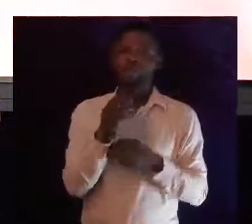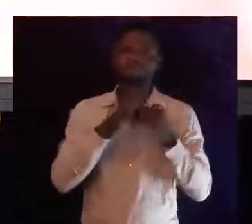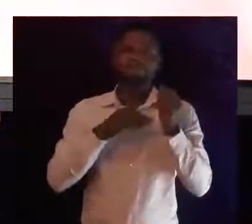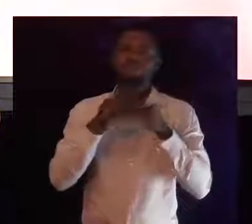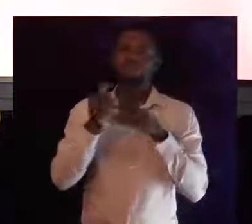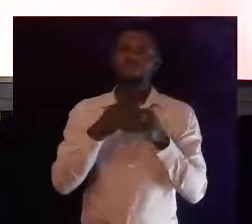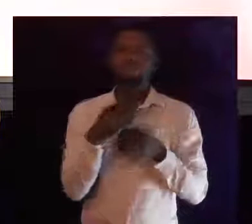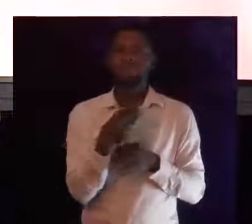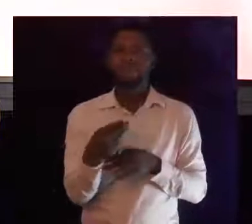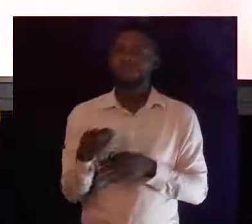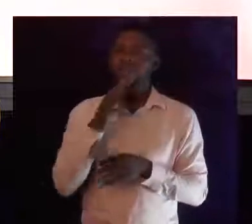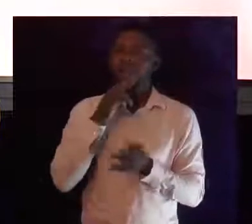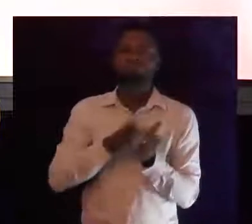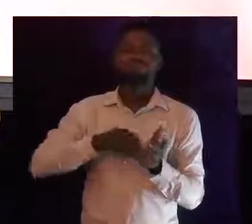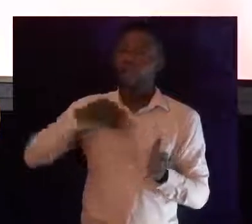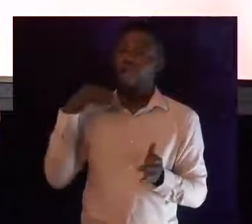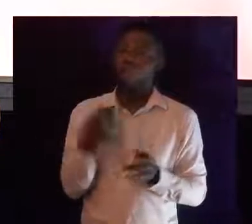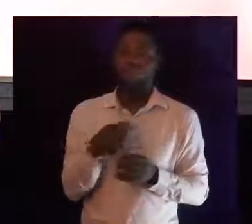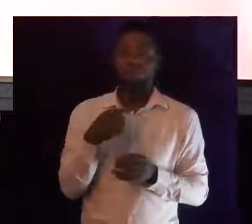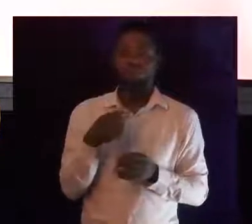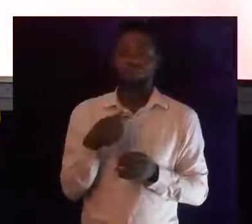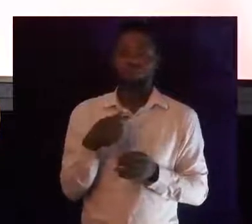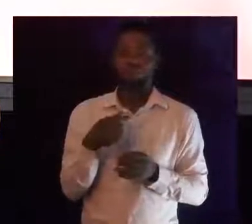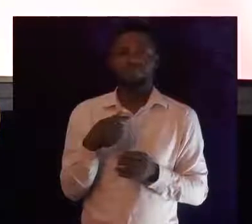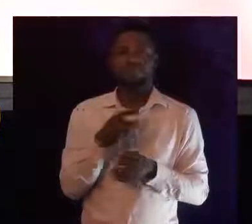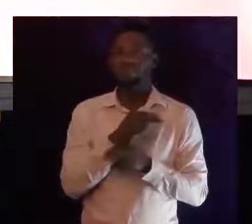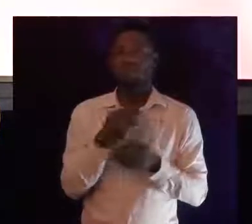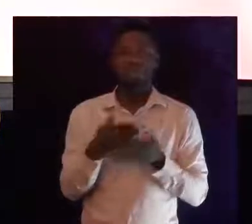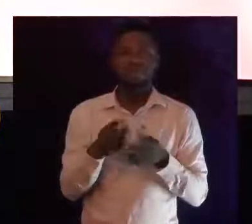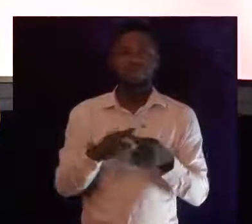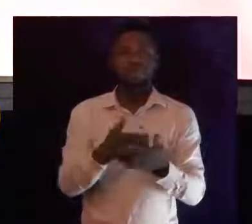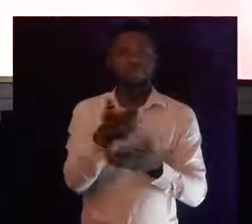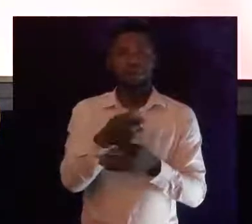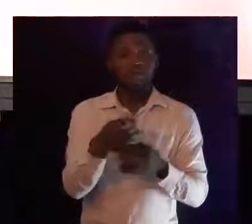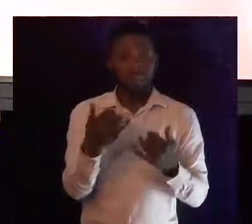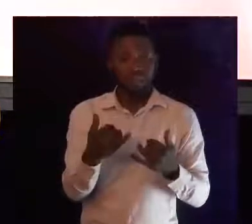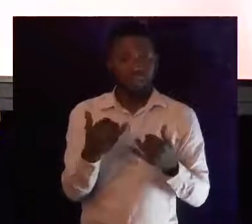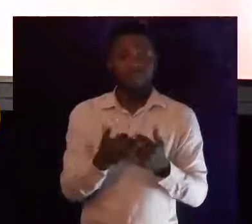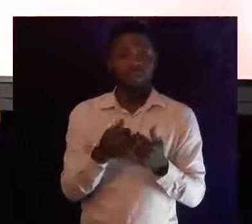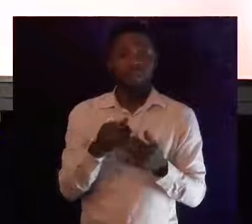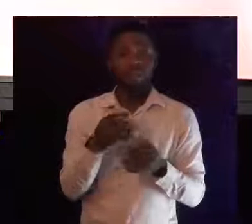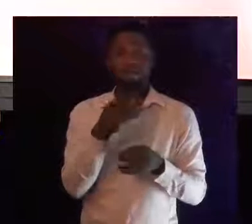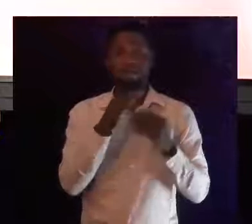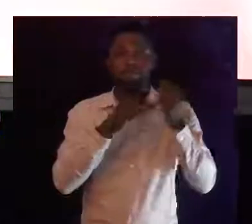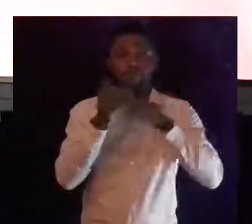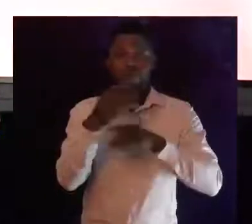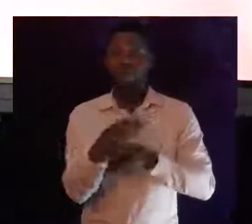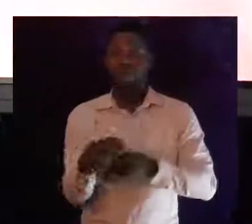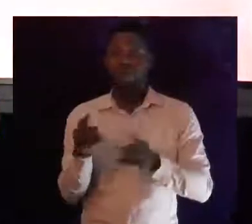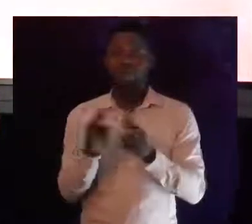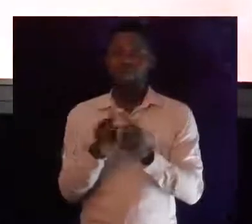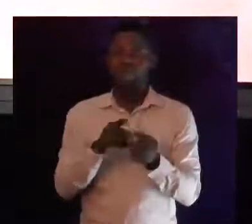building materials are too costly for many people to purchase. Building materials as of today is very,